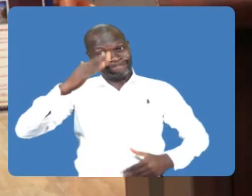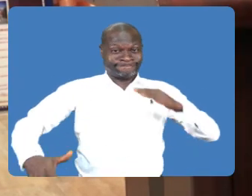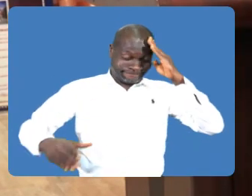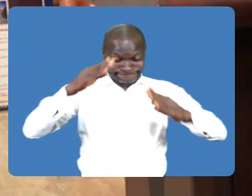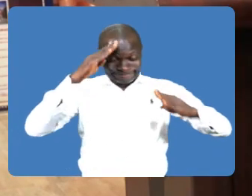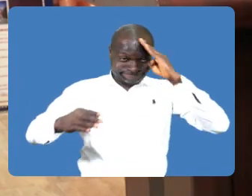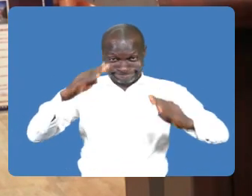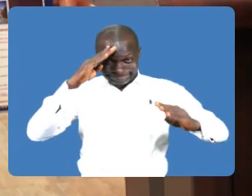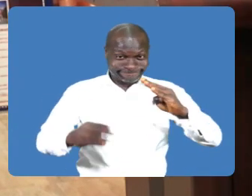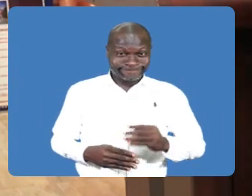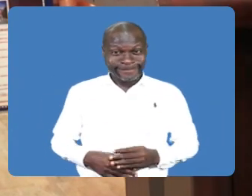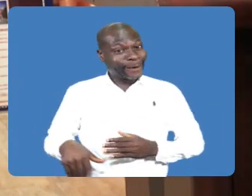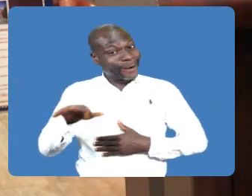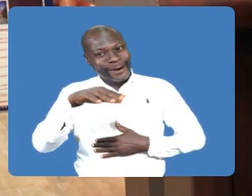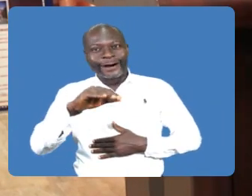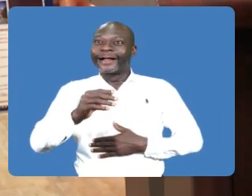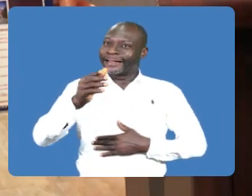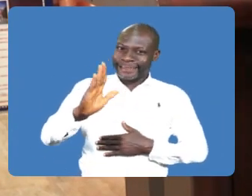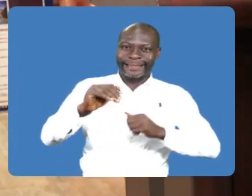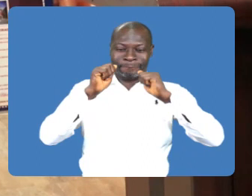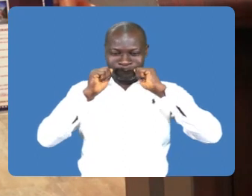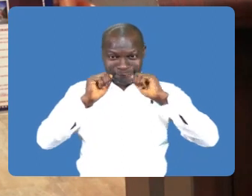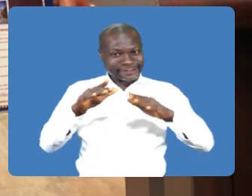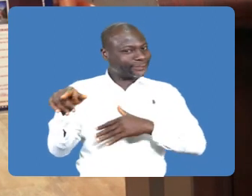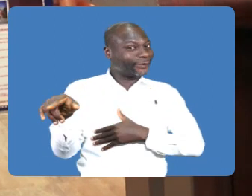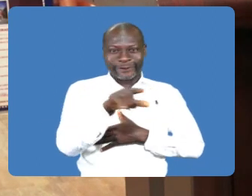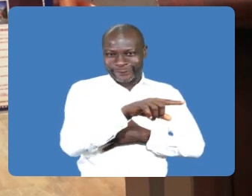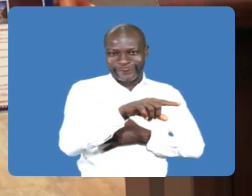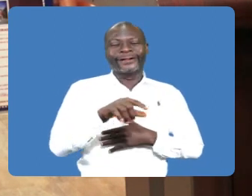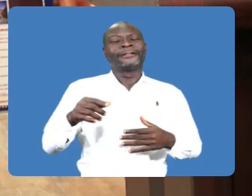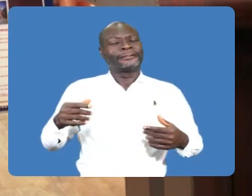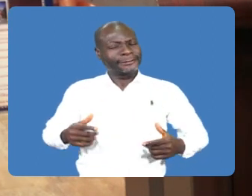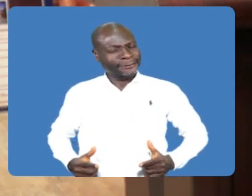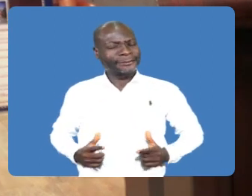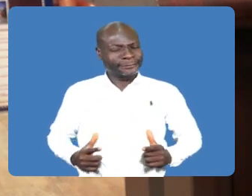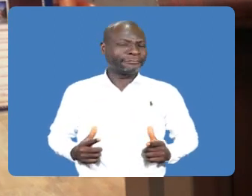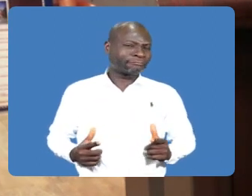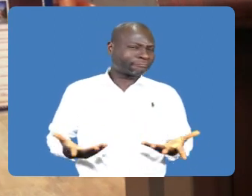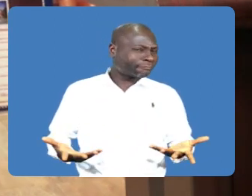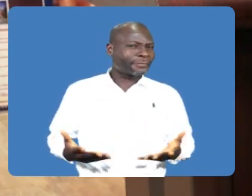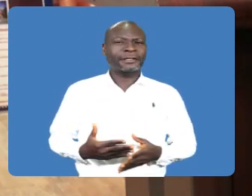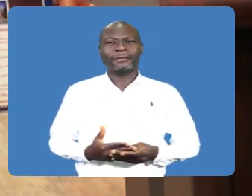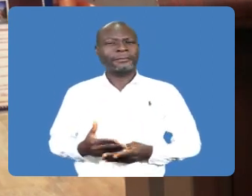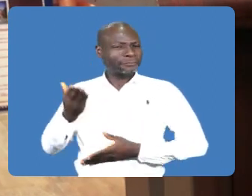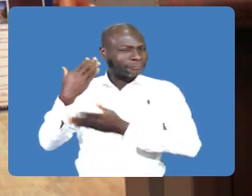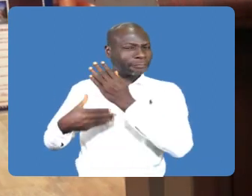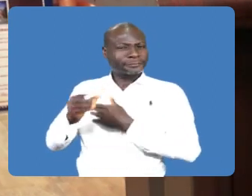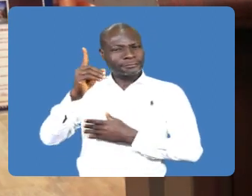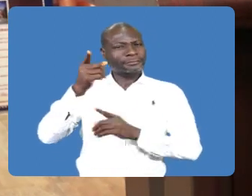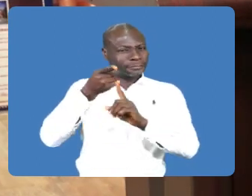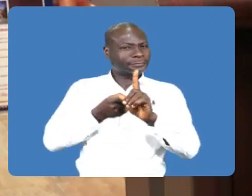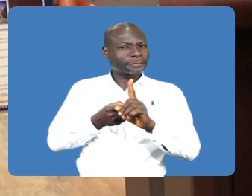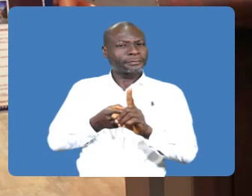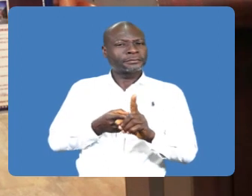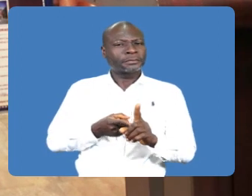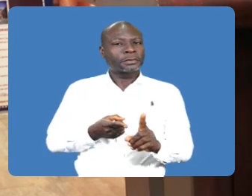Good morning, a ready and shall we breathe, sir, and also, you know, so can a crack at just for me. 3 months, 1 month, and you